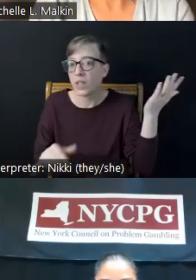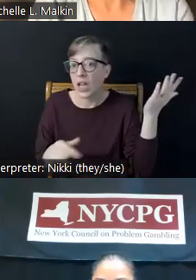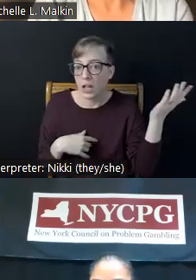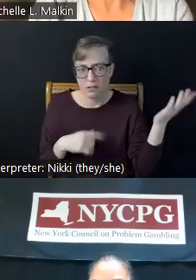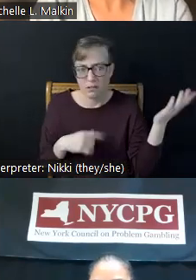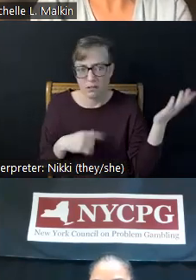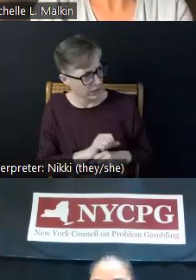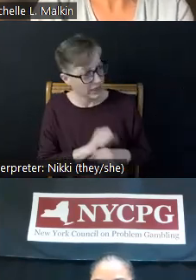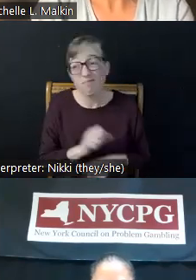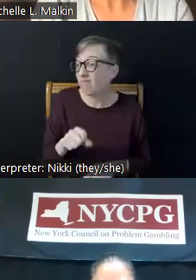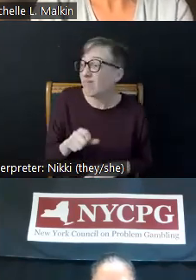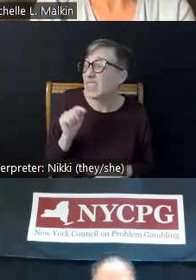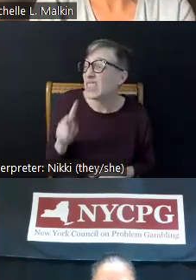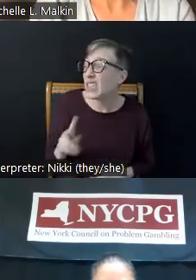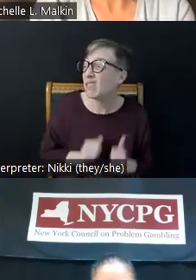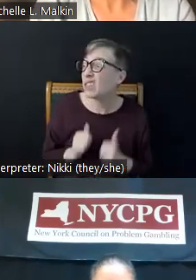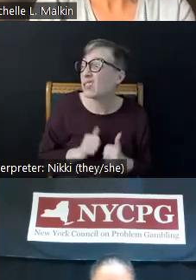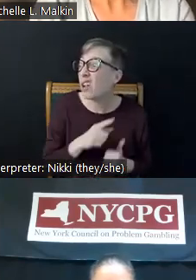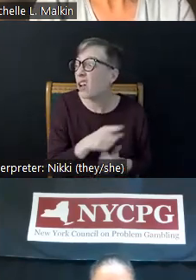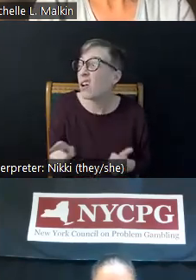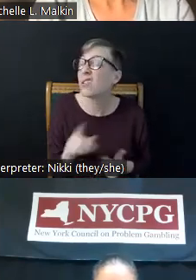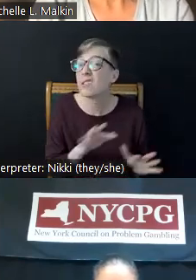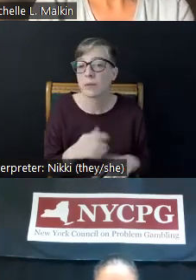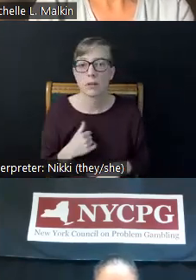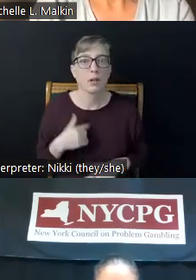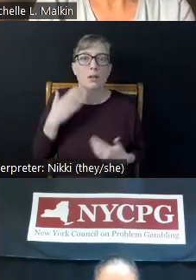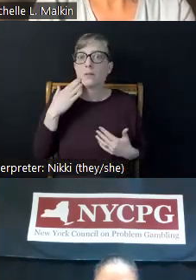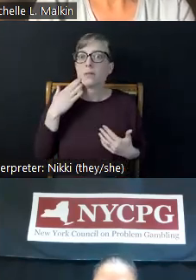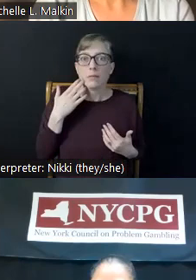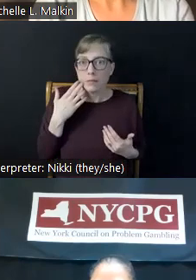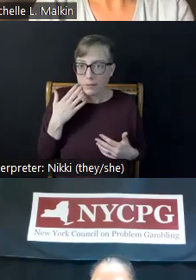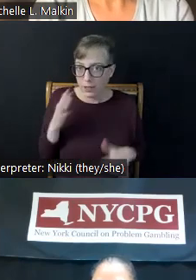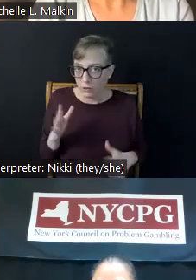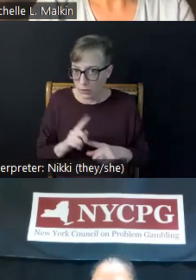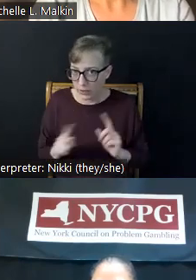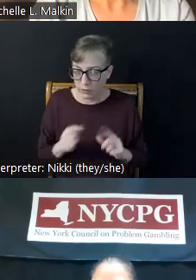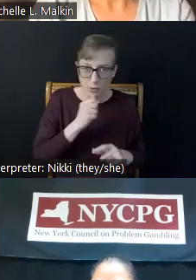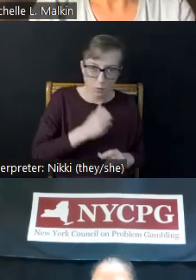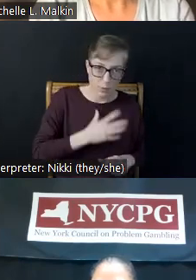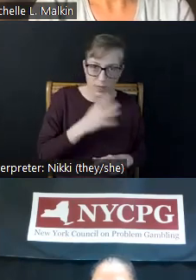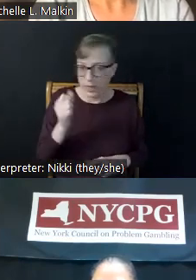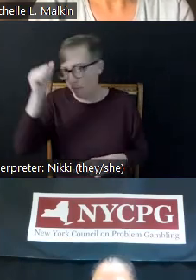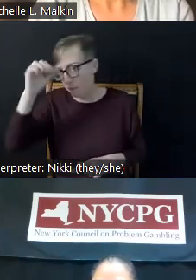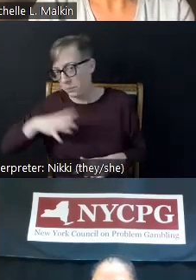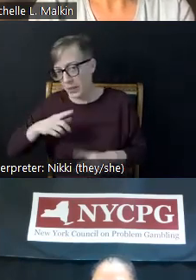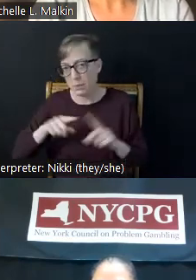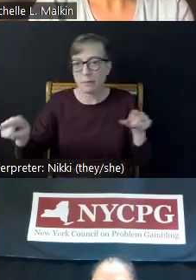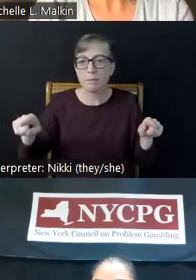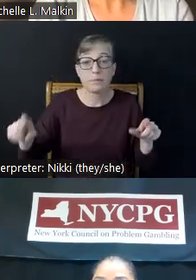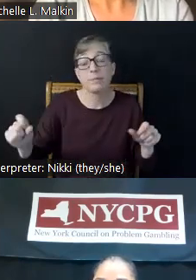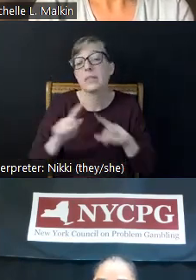that's different for men and women. I can't wait to try to do that research. But literally, people on the inside are gambling over a lot of different